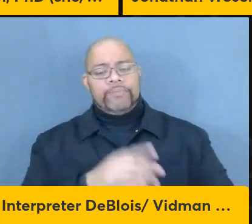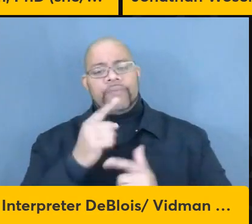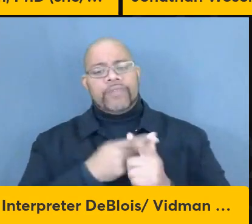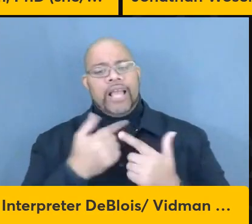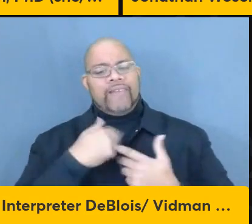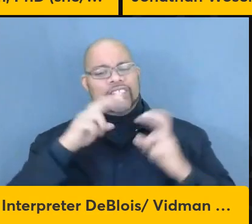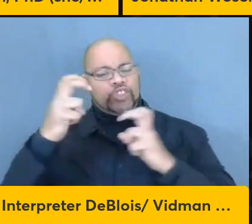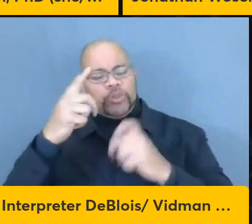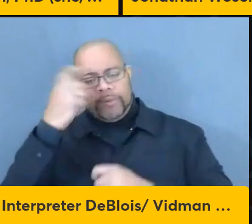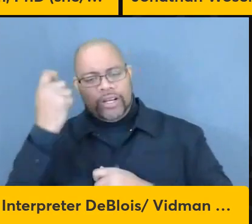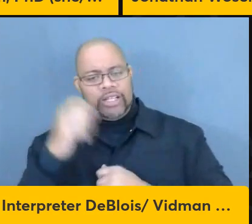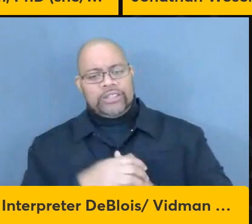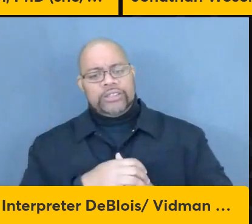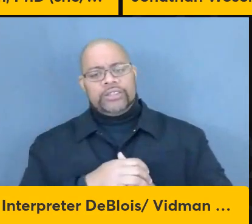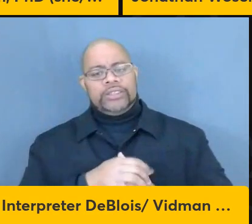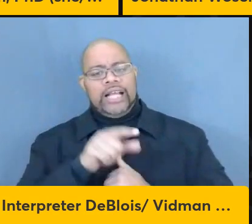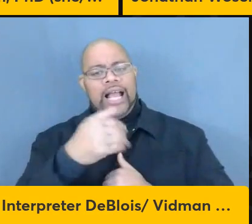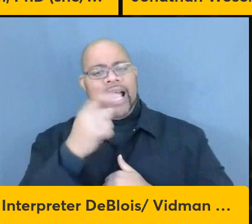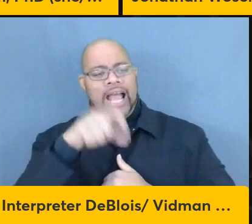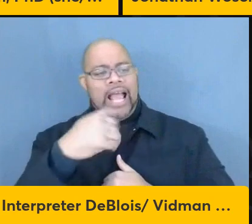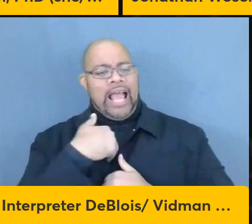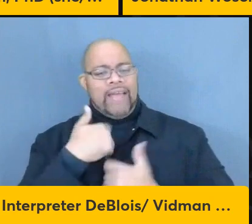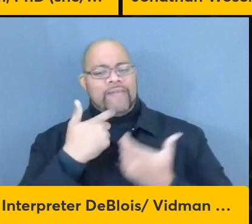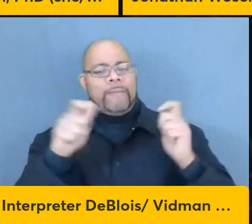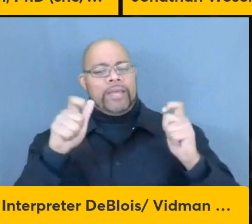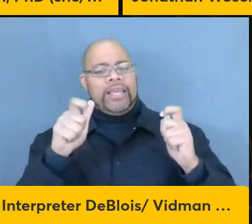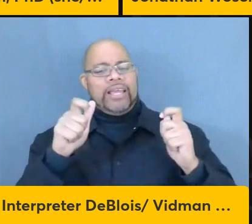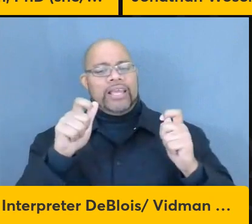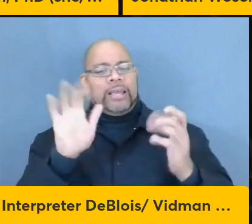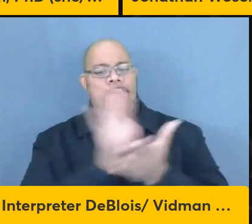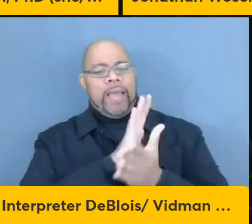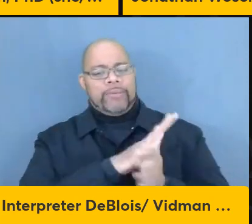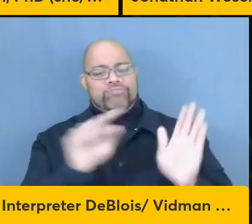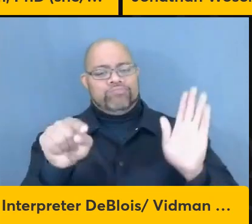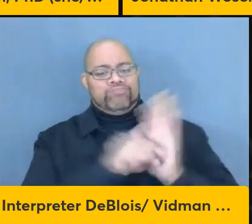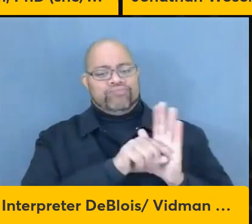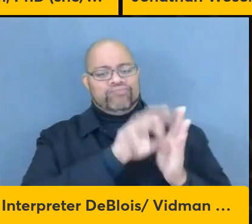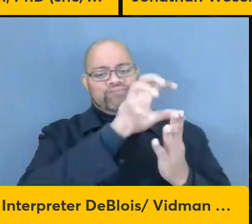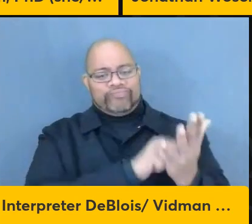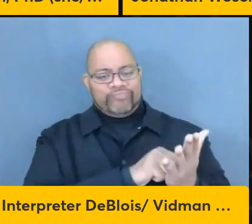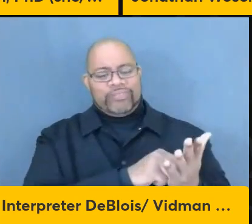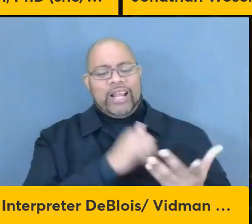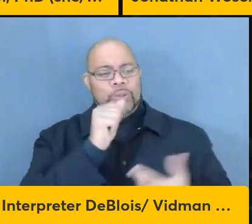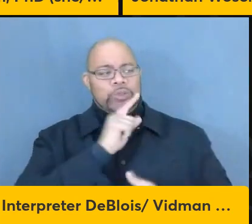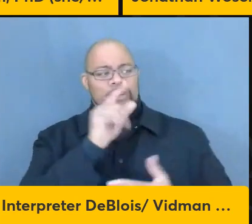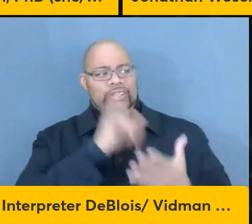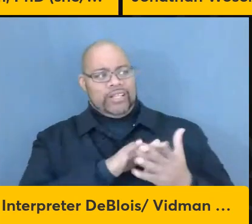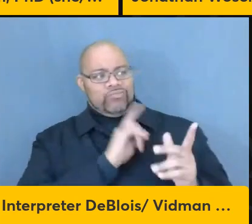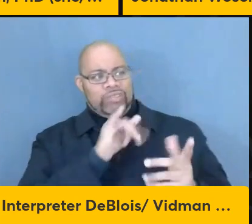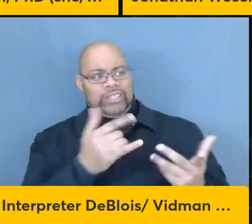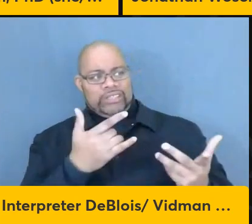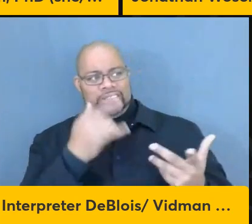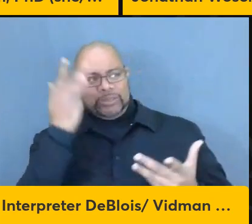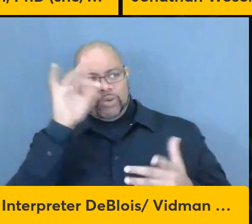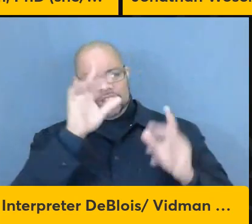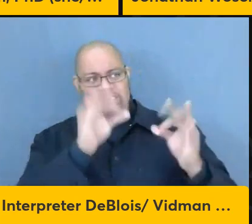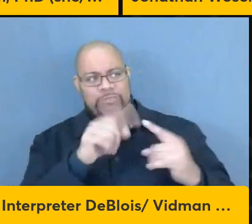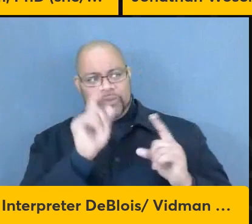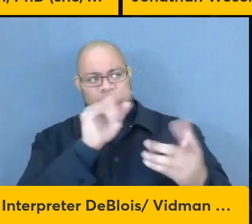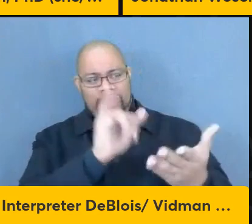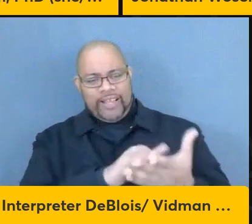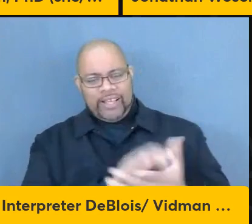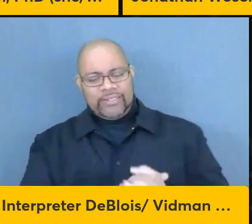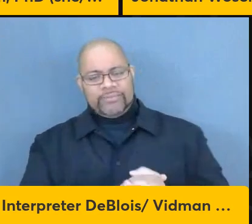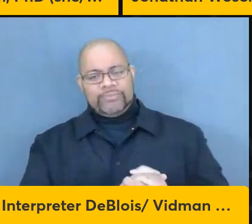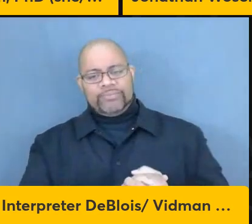was an issue because they had to have a big paper retracted, and so I was, unsure if that was really a smart decision at that point